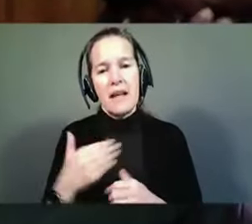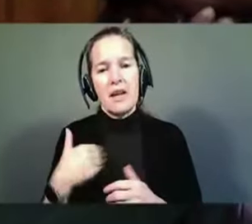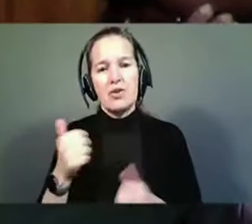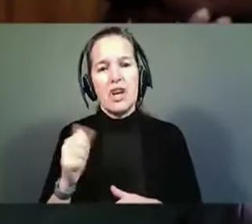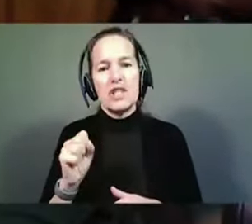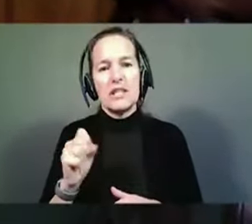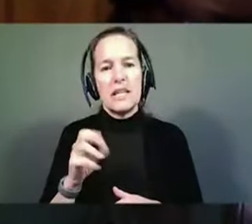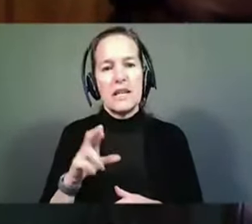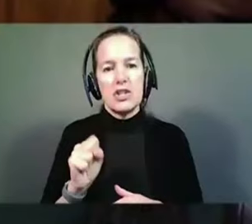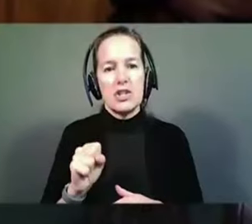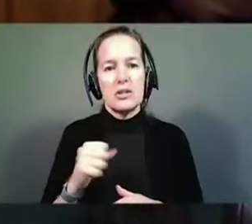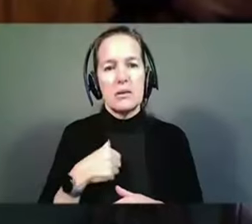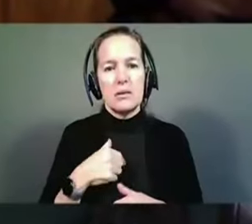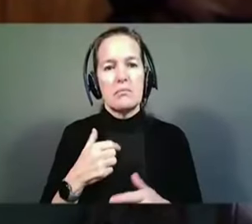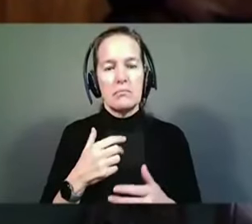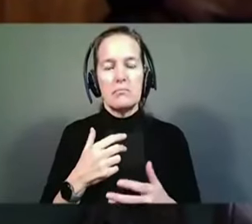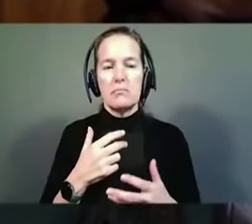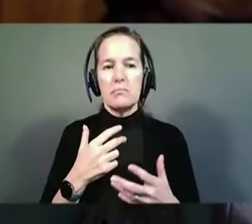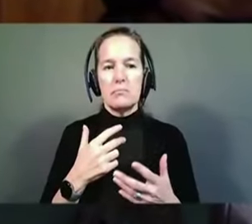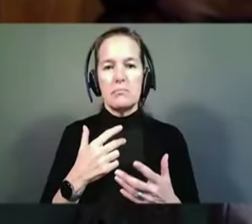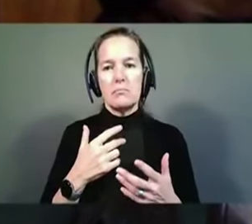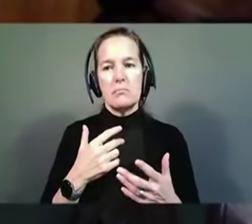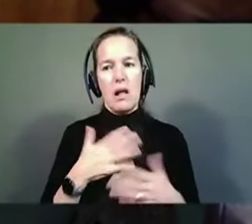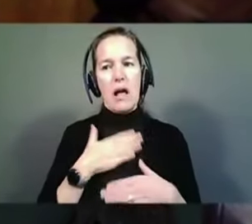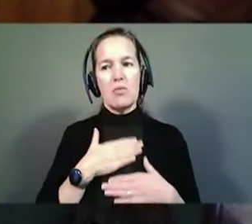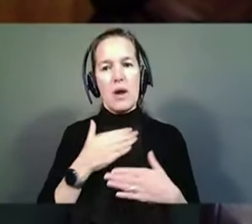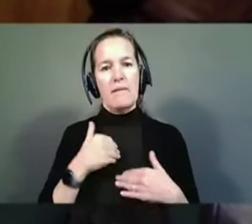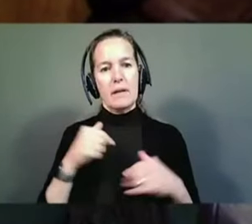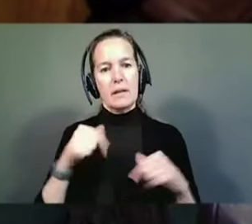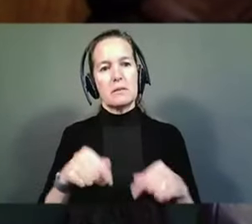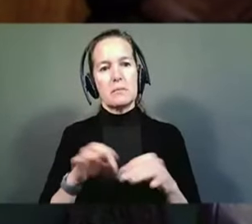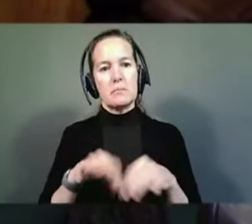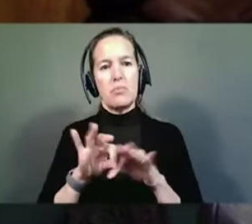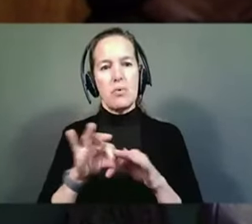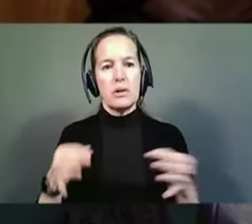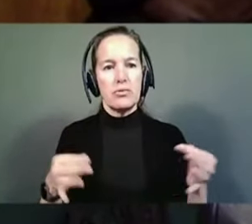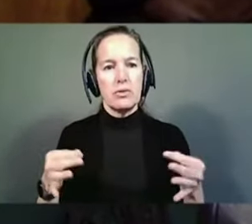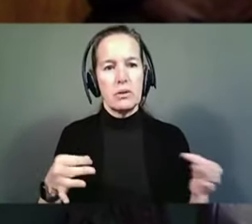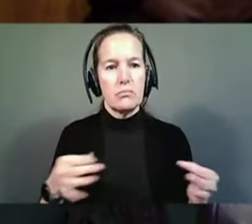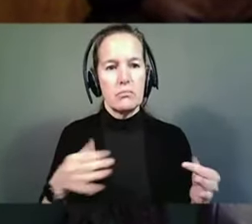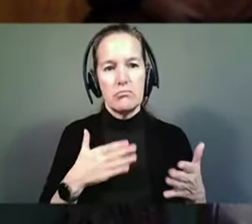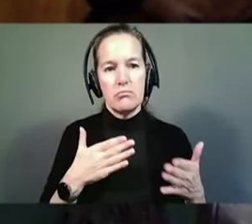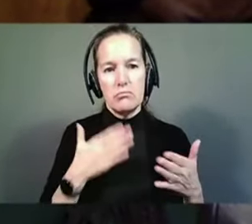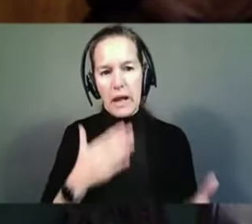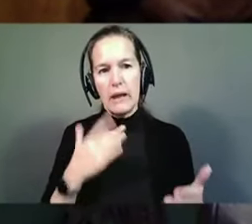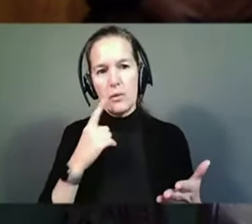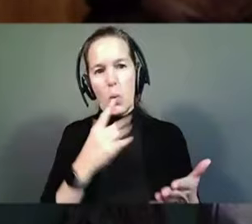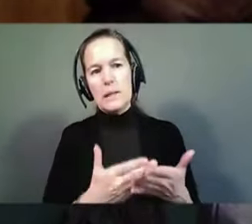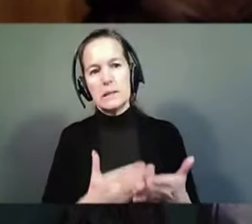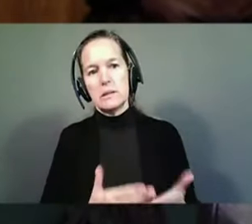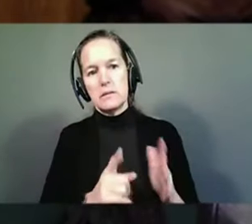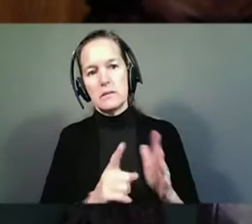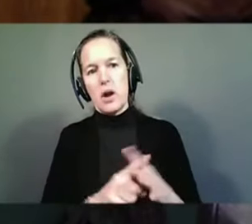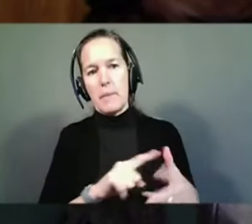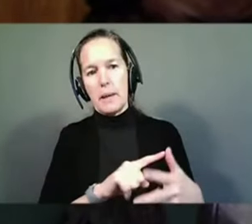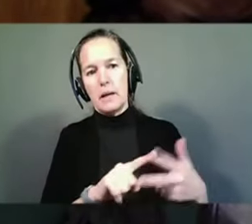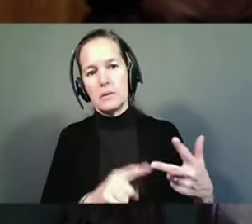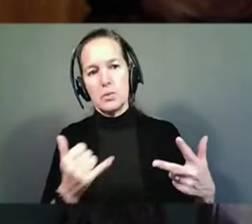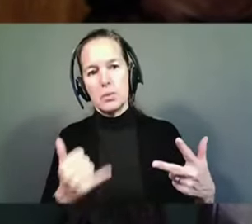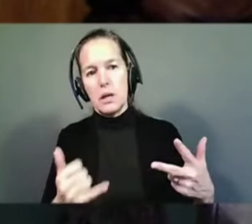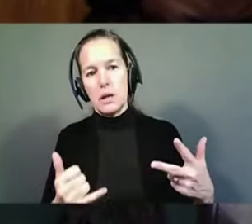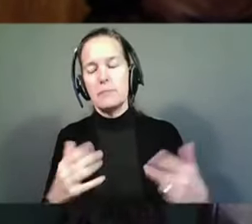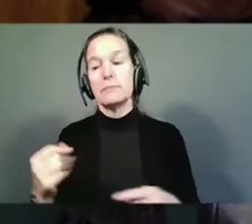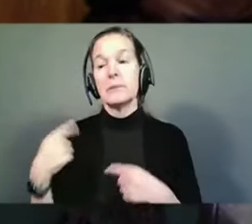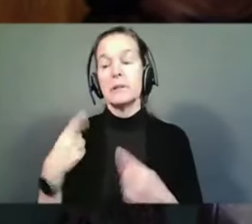important hearing, and I want to thank all of our witnesses for being here today. Since the COVID-19 pandemic, I have really been pressing for